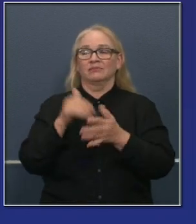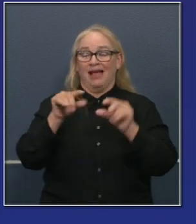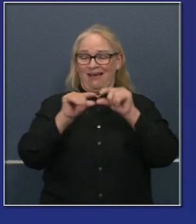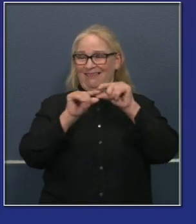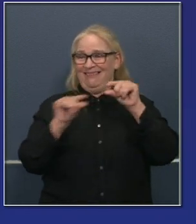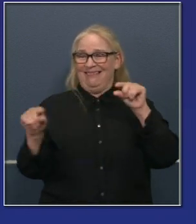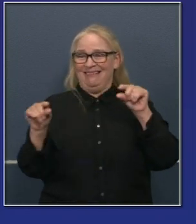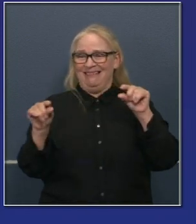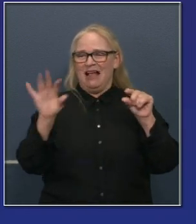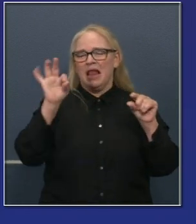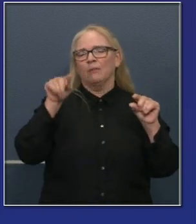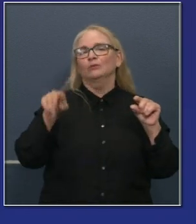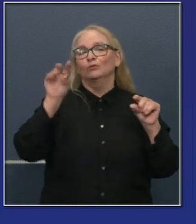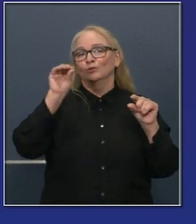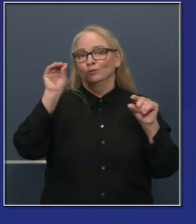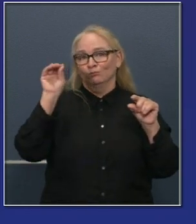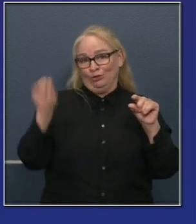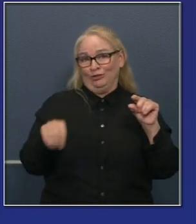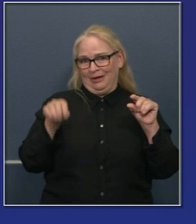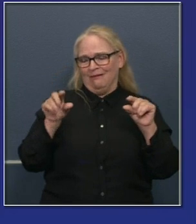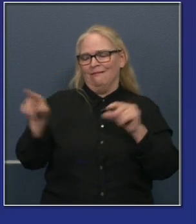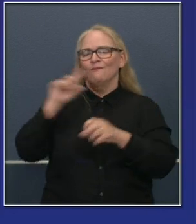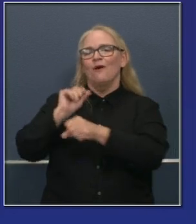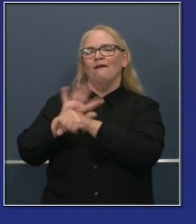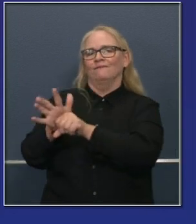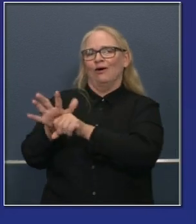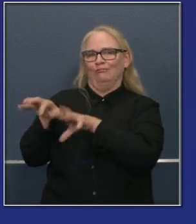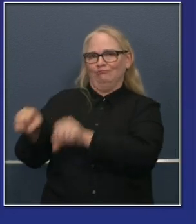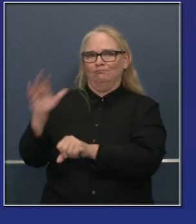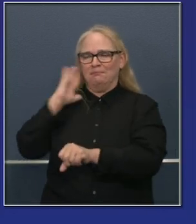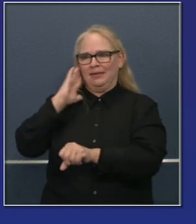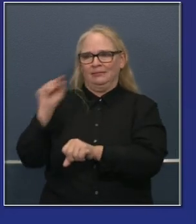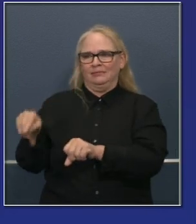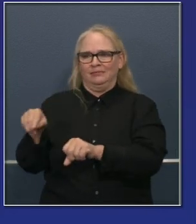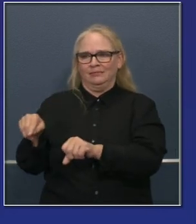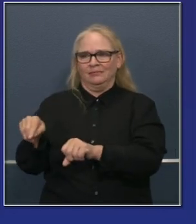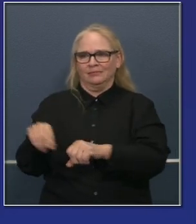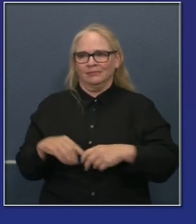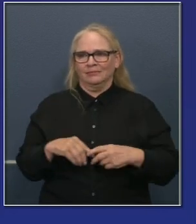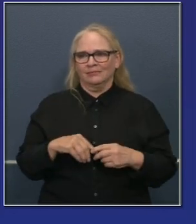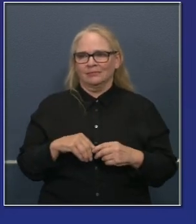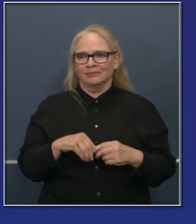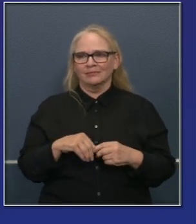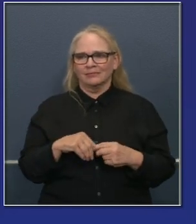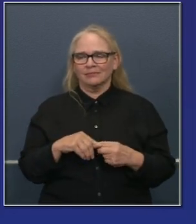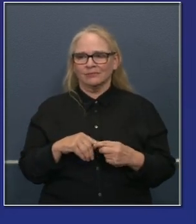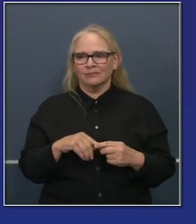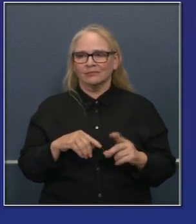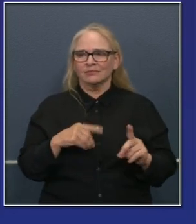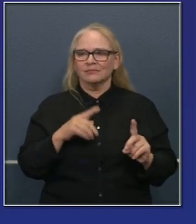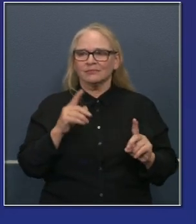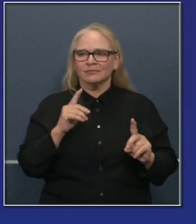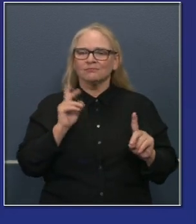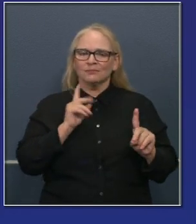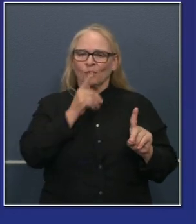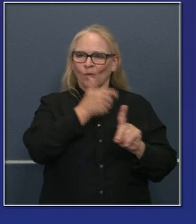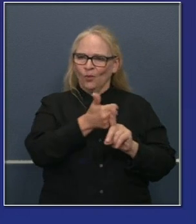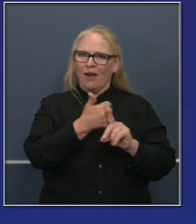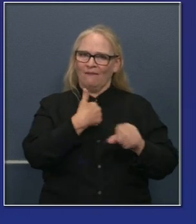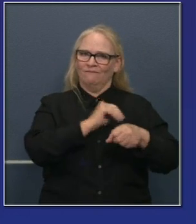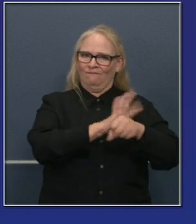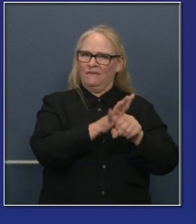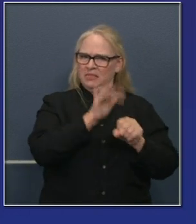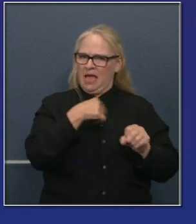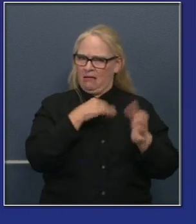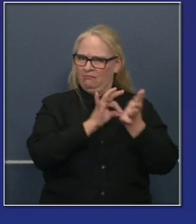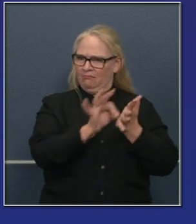but again at a rate that the current system in the aggregate can absorb. And I'll, in a